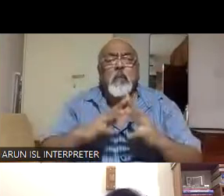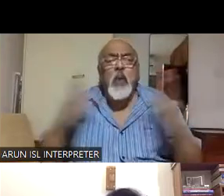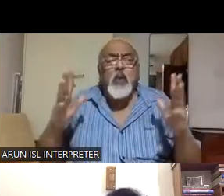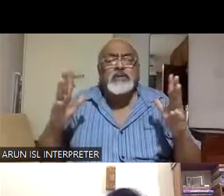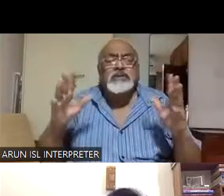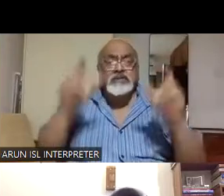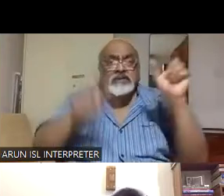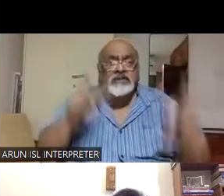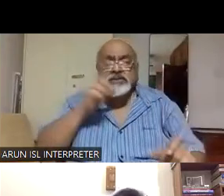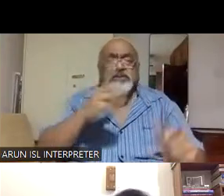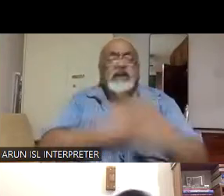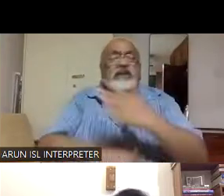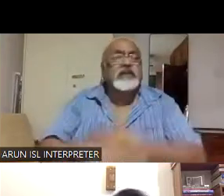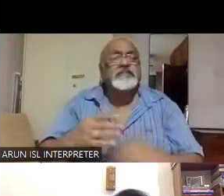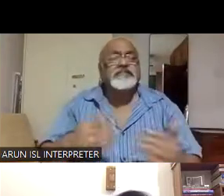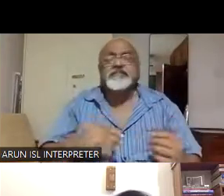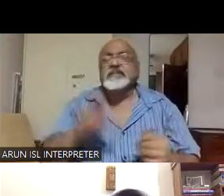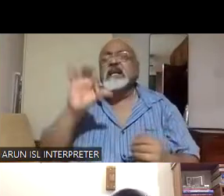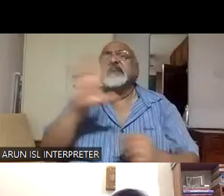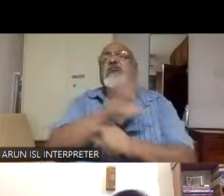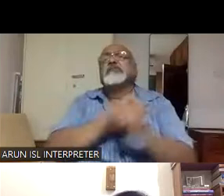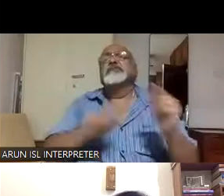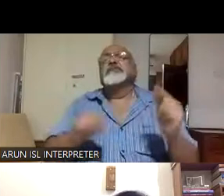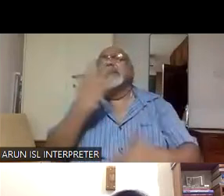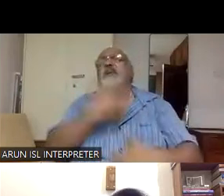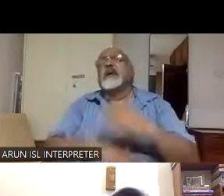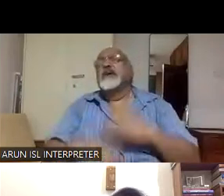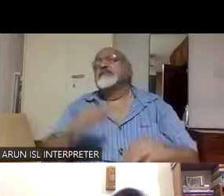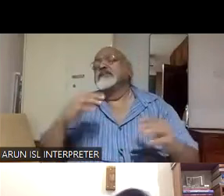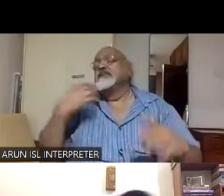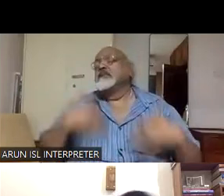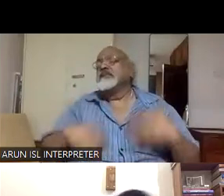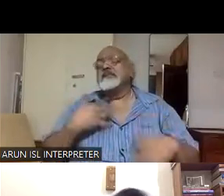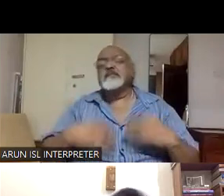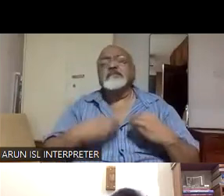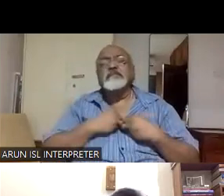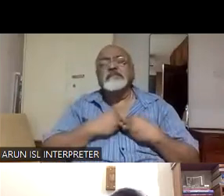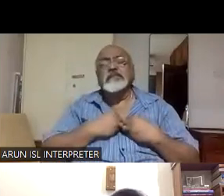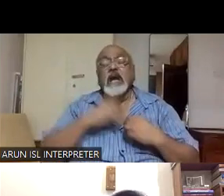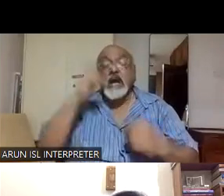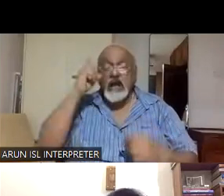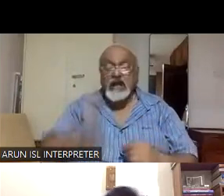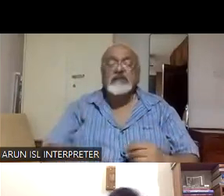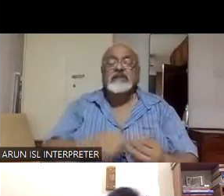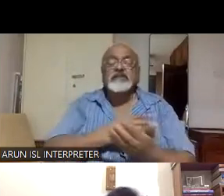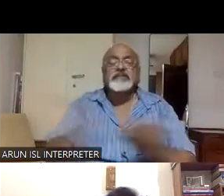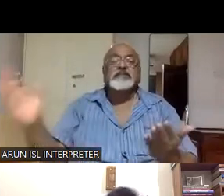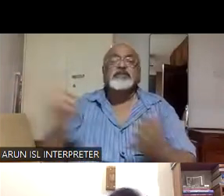exact statistics, 95% of people with disabilities overnight became unemployed.